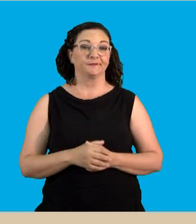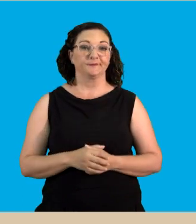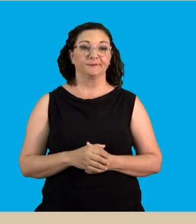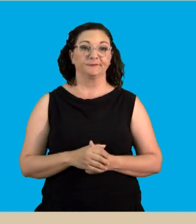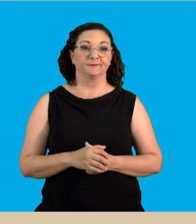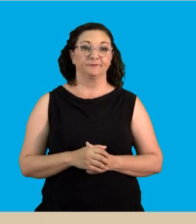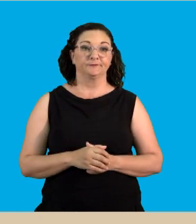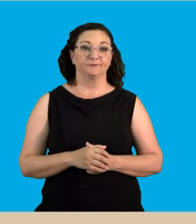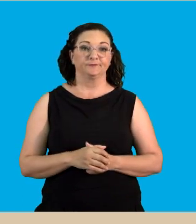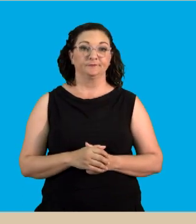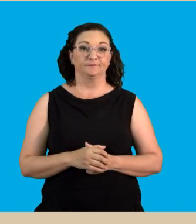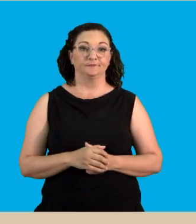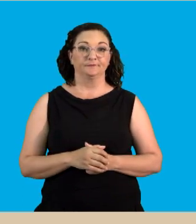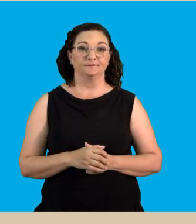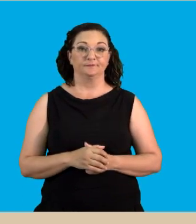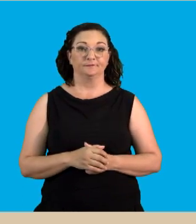of the